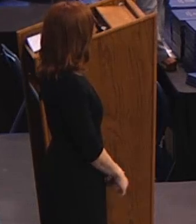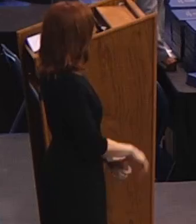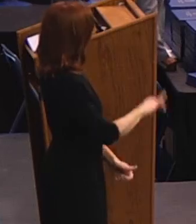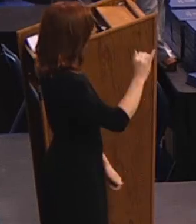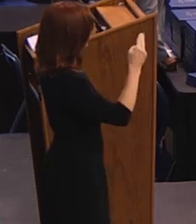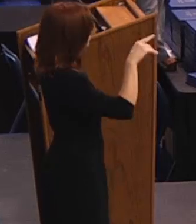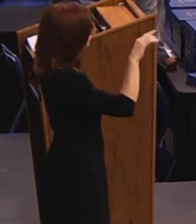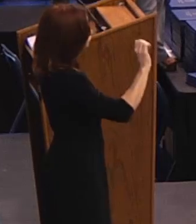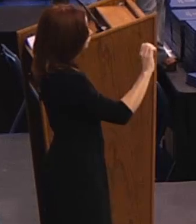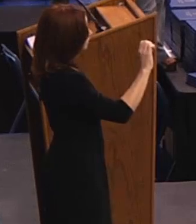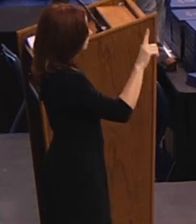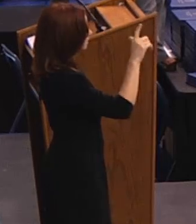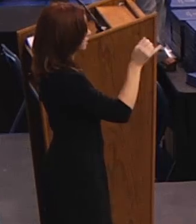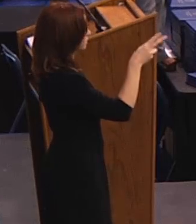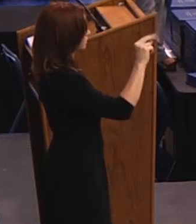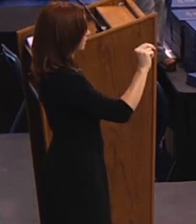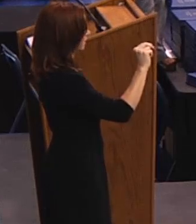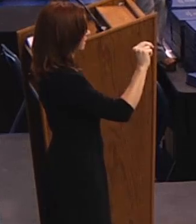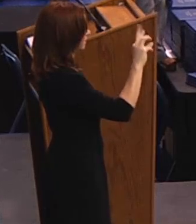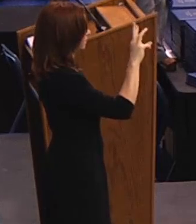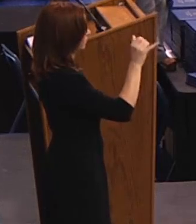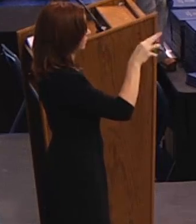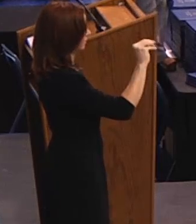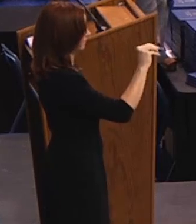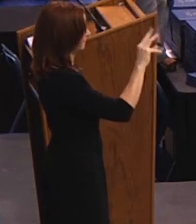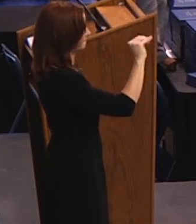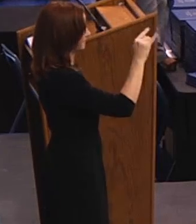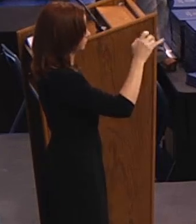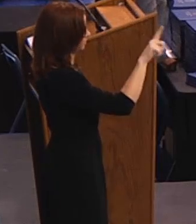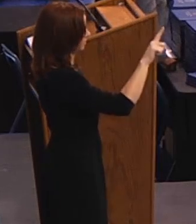Julie Lorraine Lillian Mitchell, nursing.